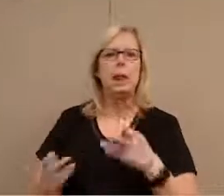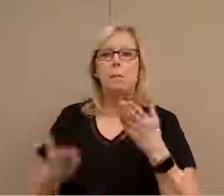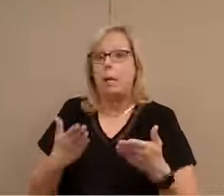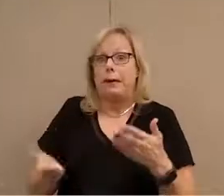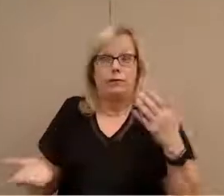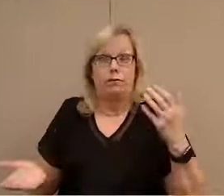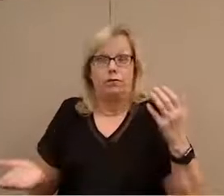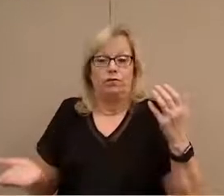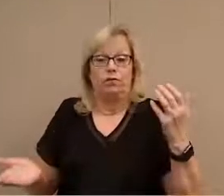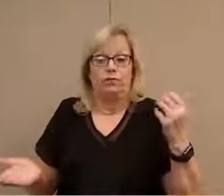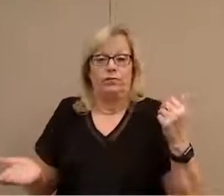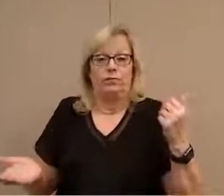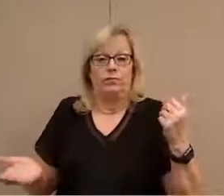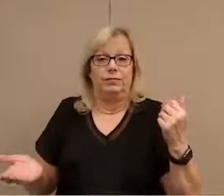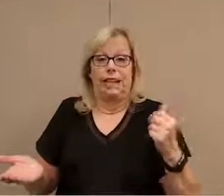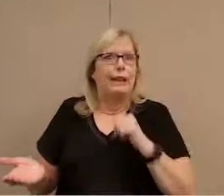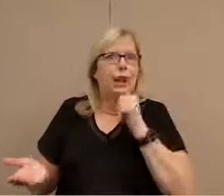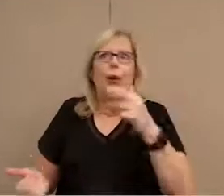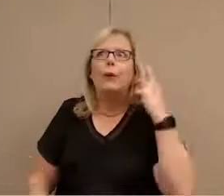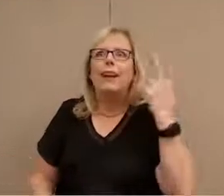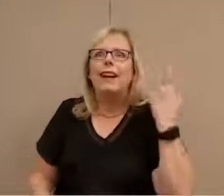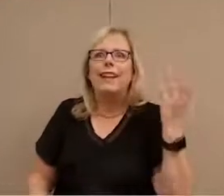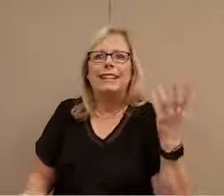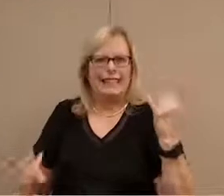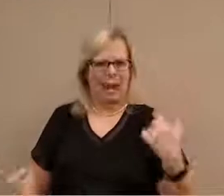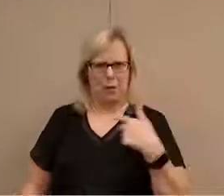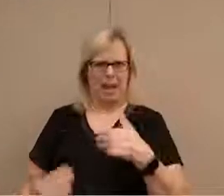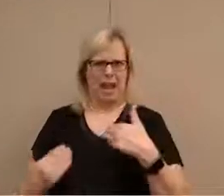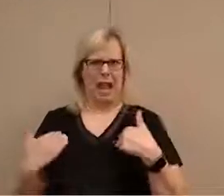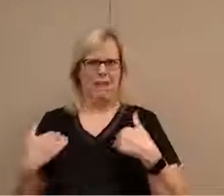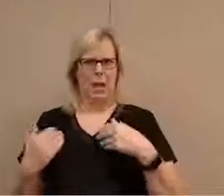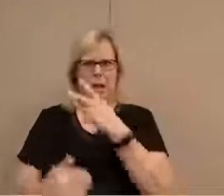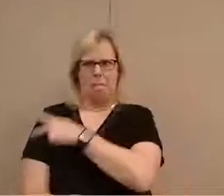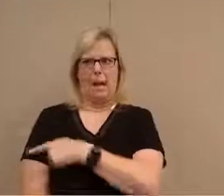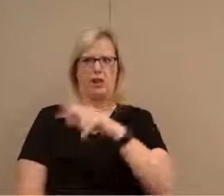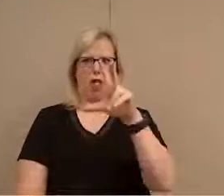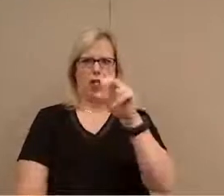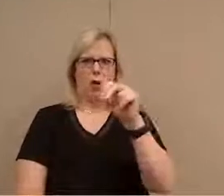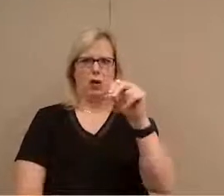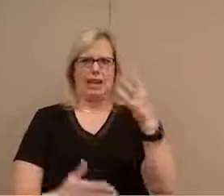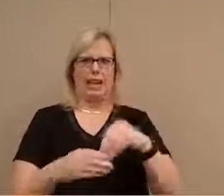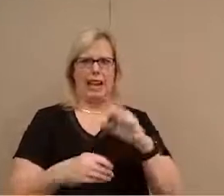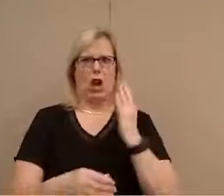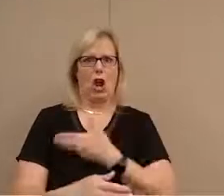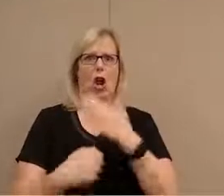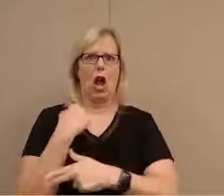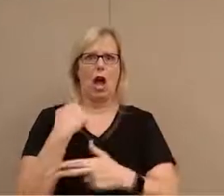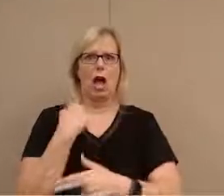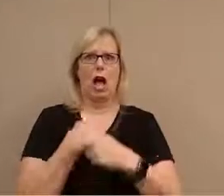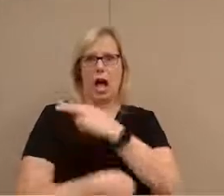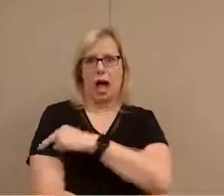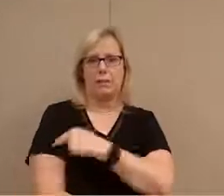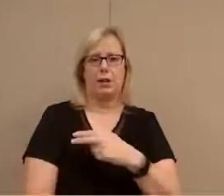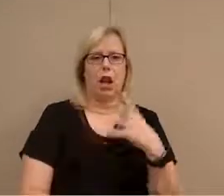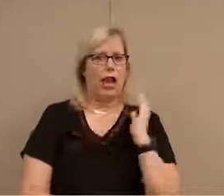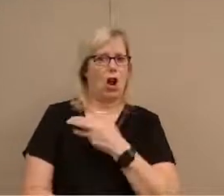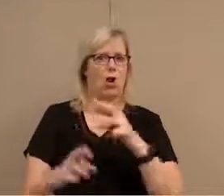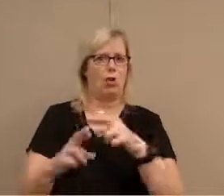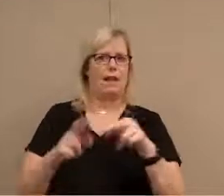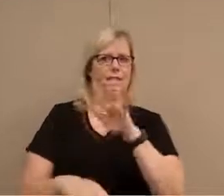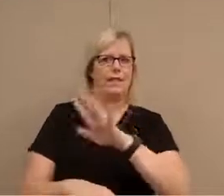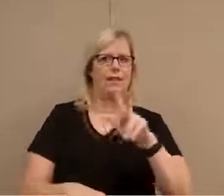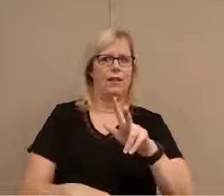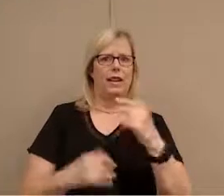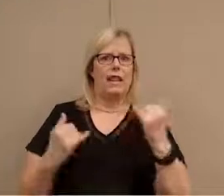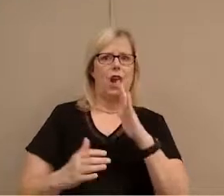not realize that as now we have 30 patients in our St. Clair County hospitals, 53 in the region. Now